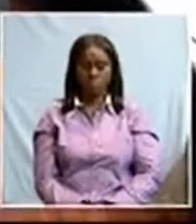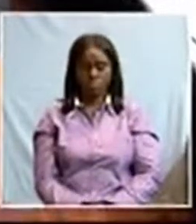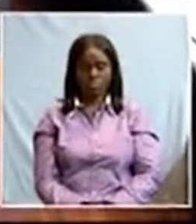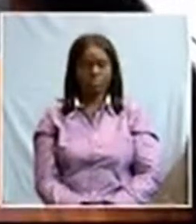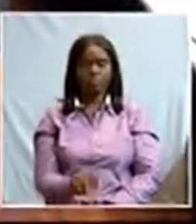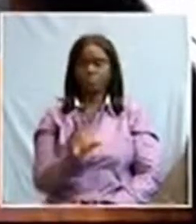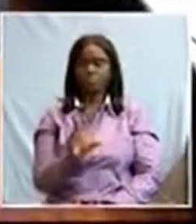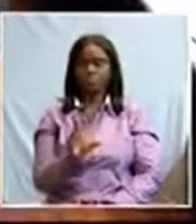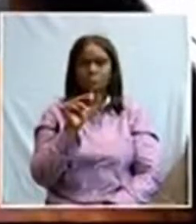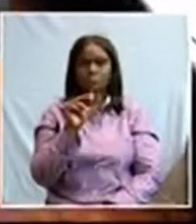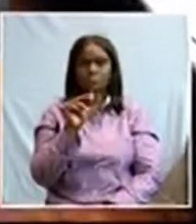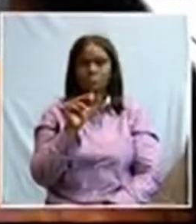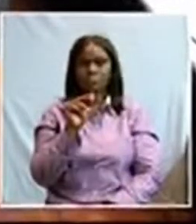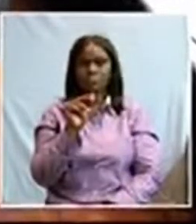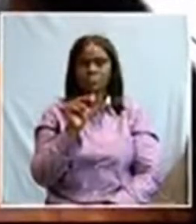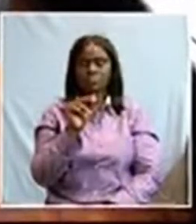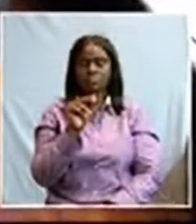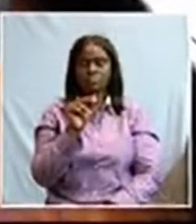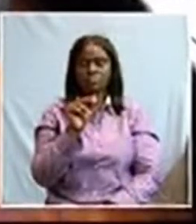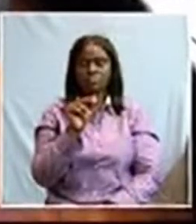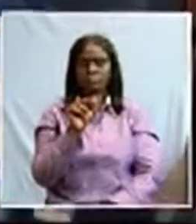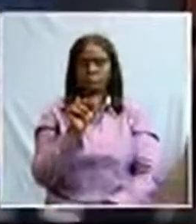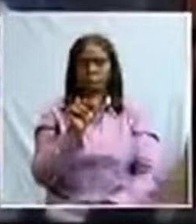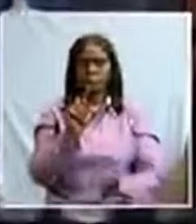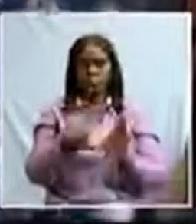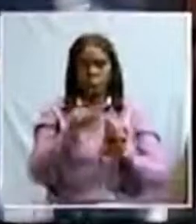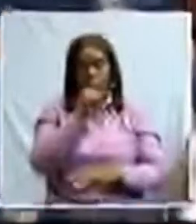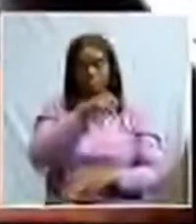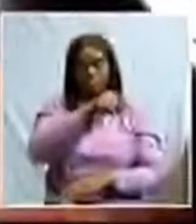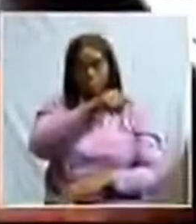No, sir. I found them running.